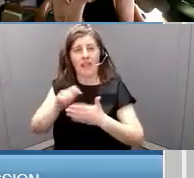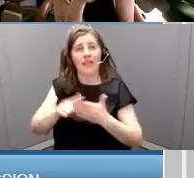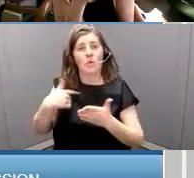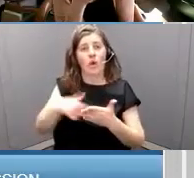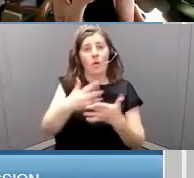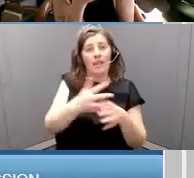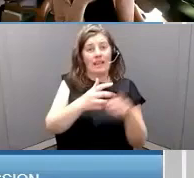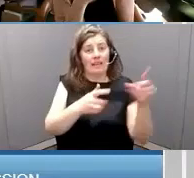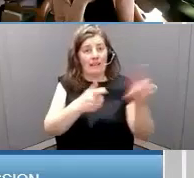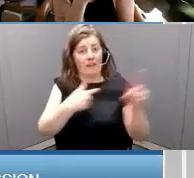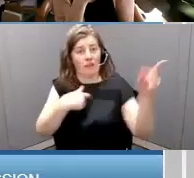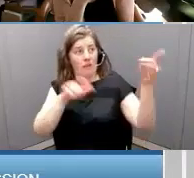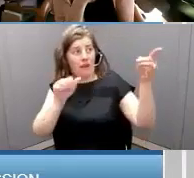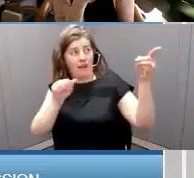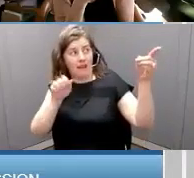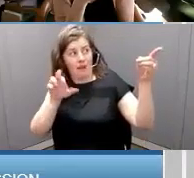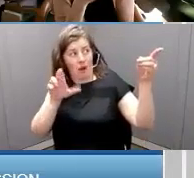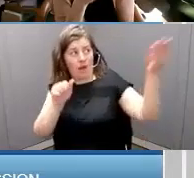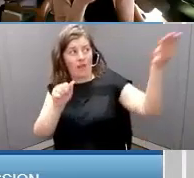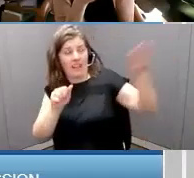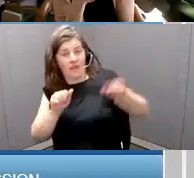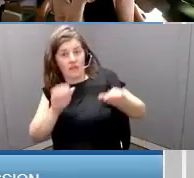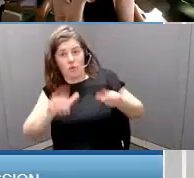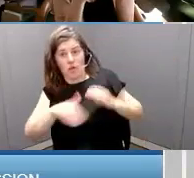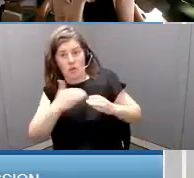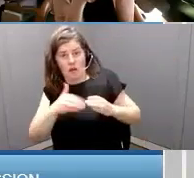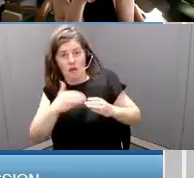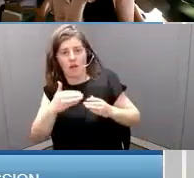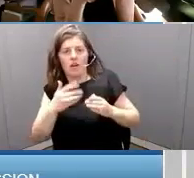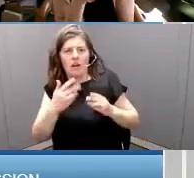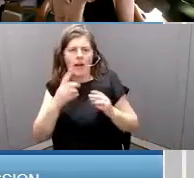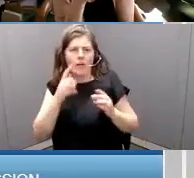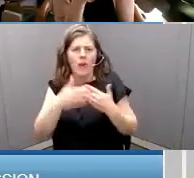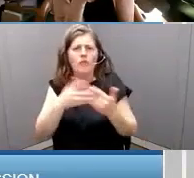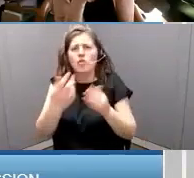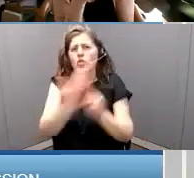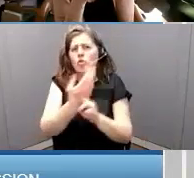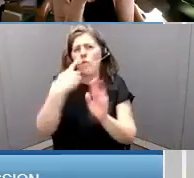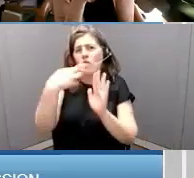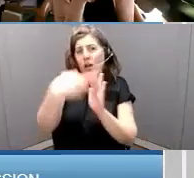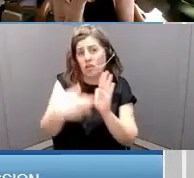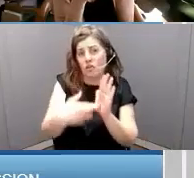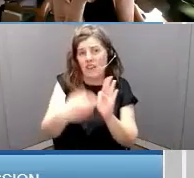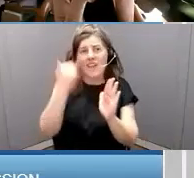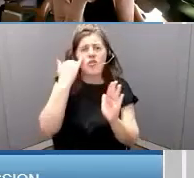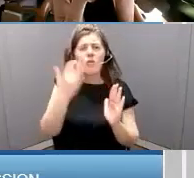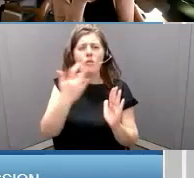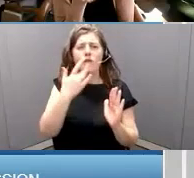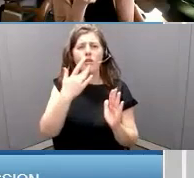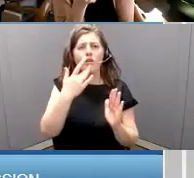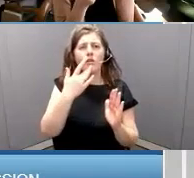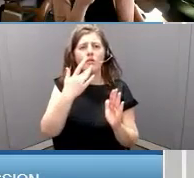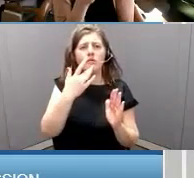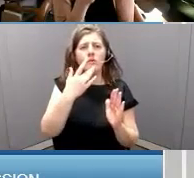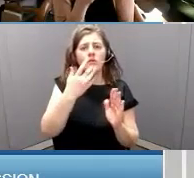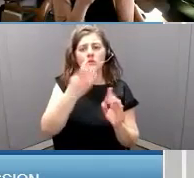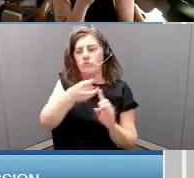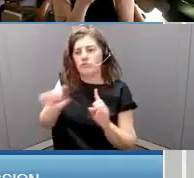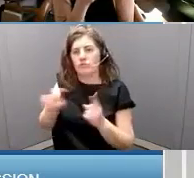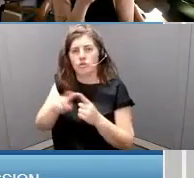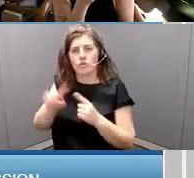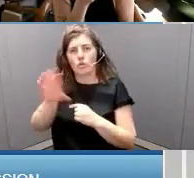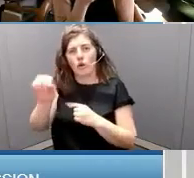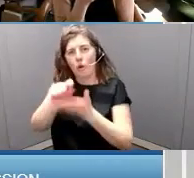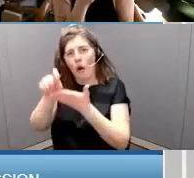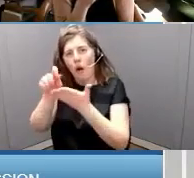from AERA, I suppose you use that to register. If you want to relay those to a co-author